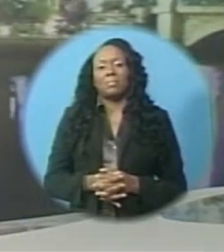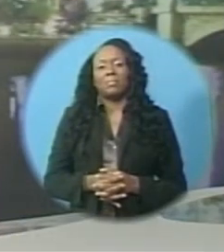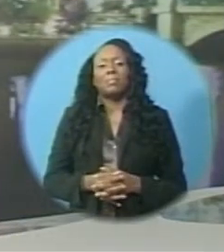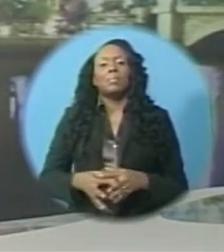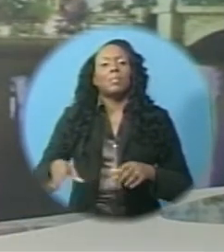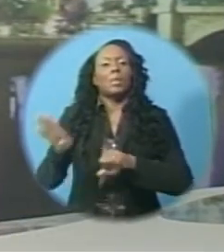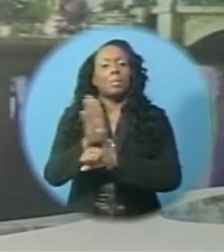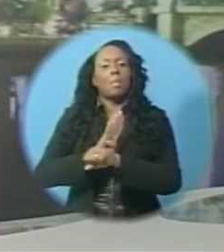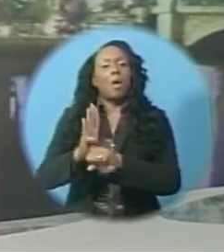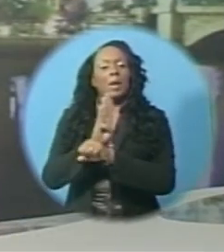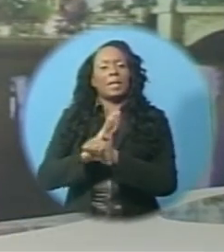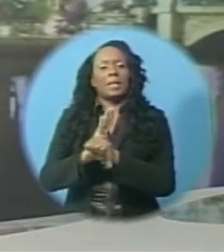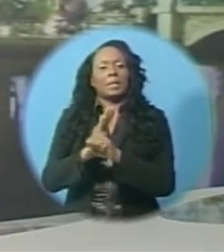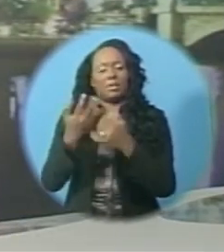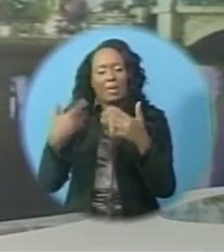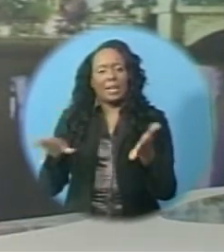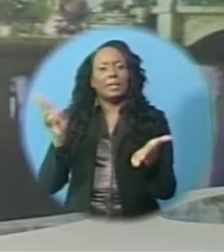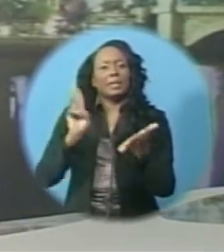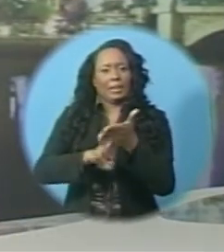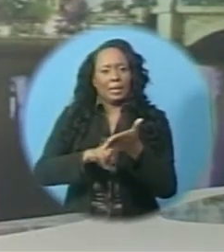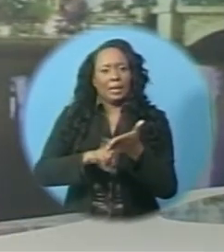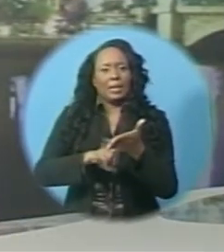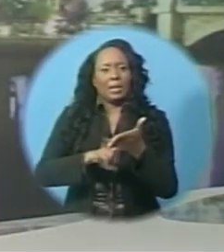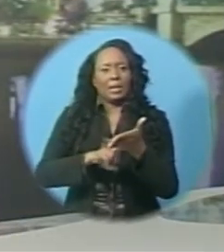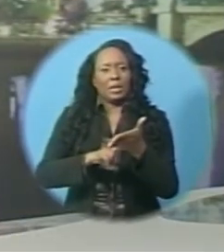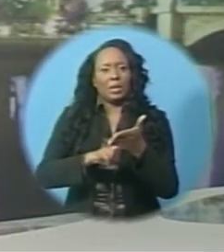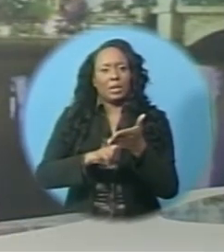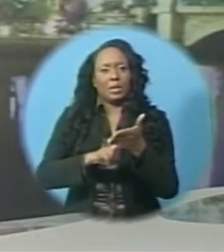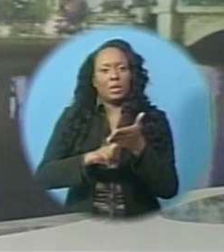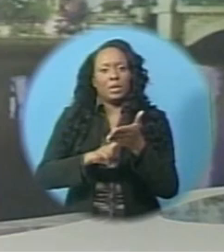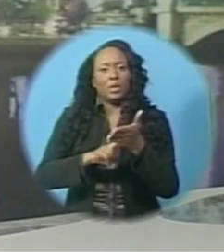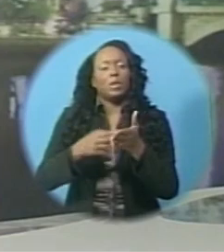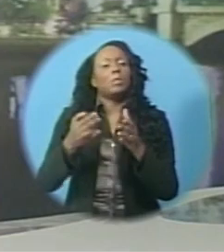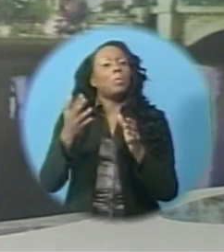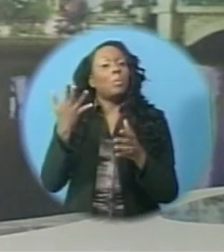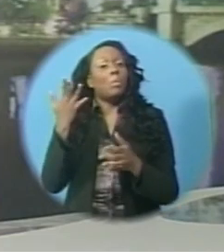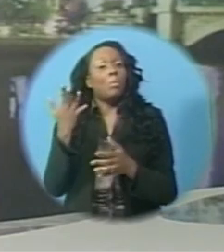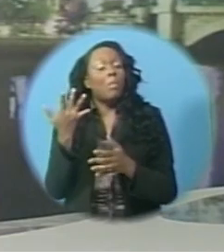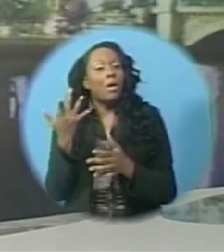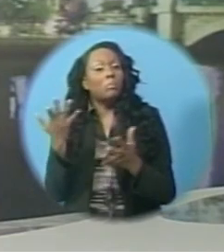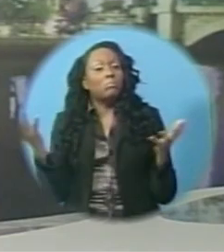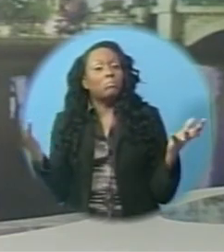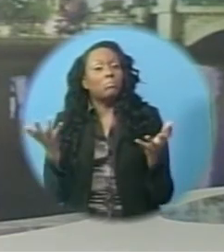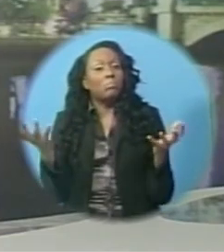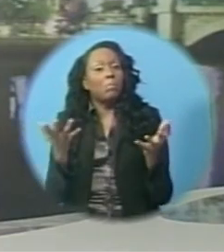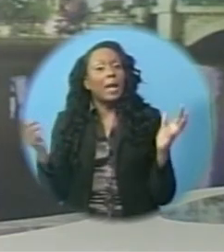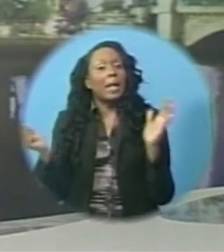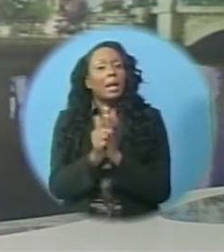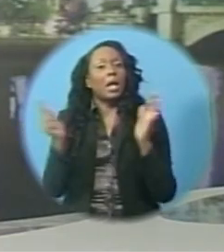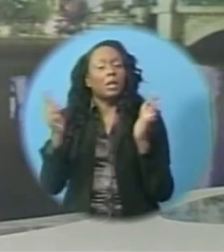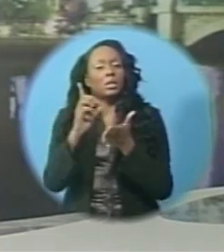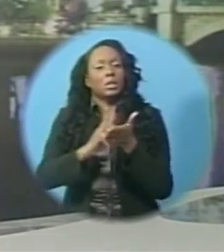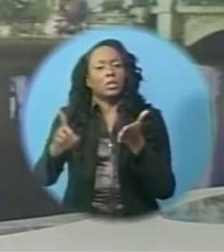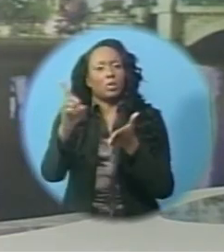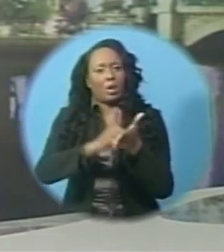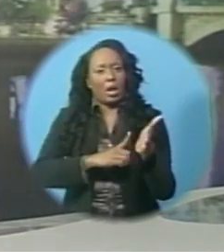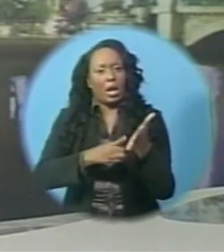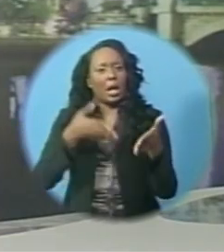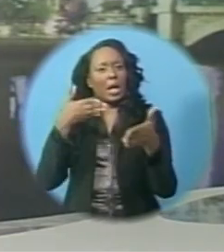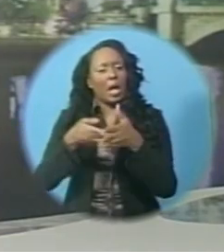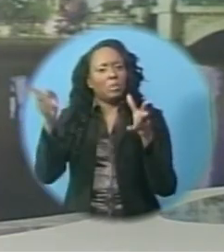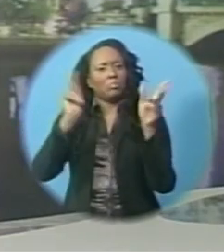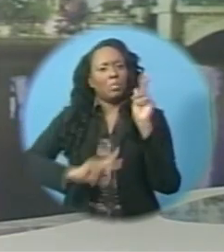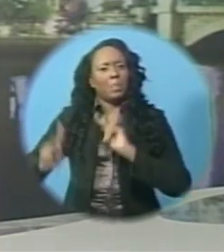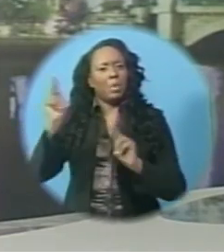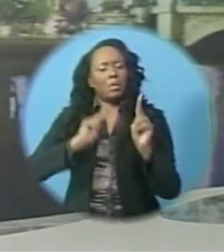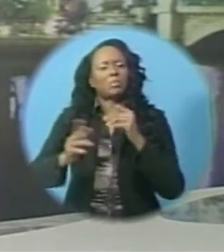Barbados is signatory to international conventions that make it illegal to discriminate against a person due to his or her sexual